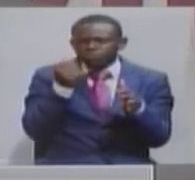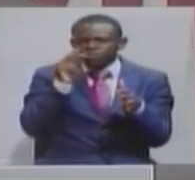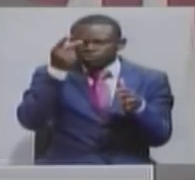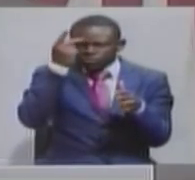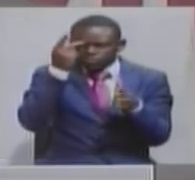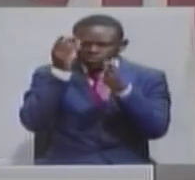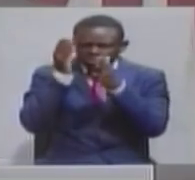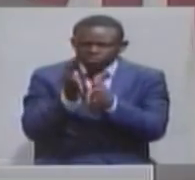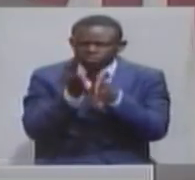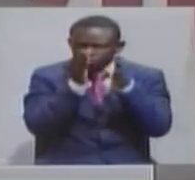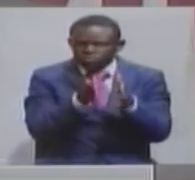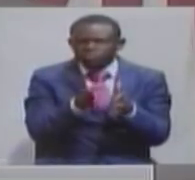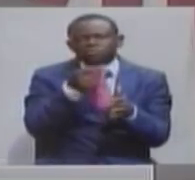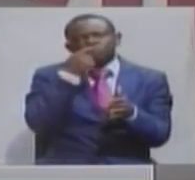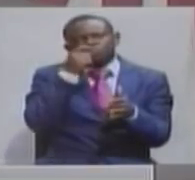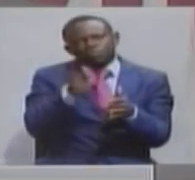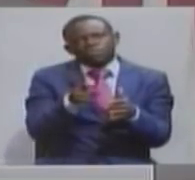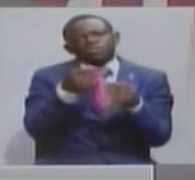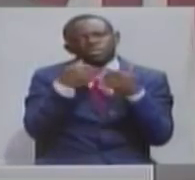It is